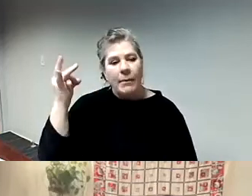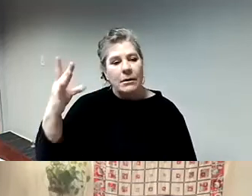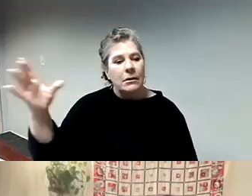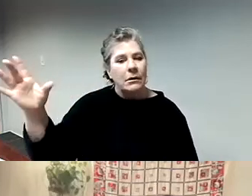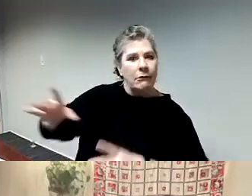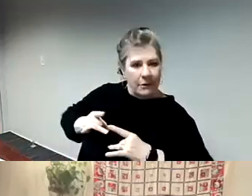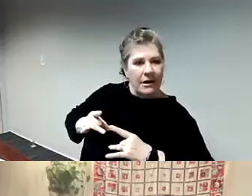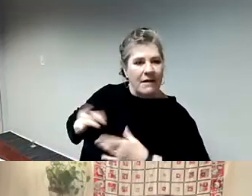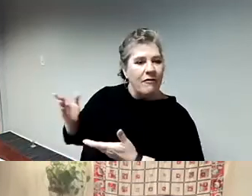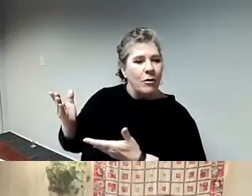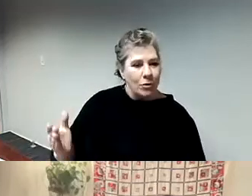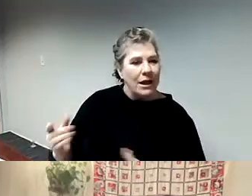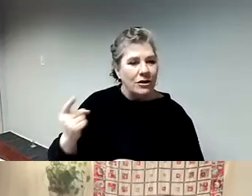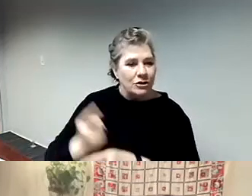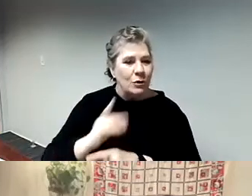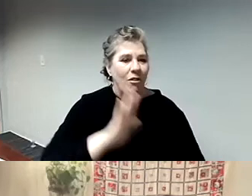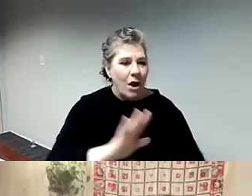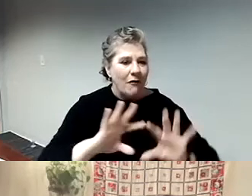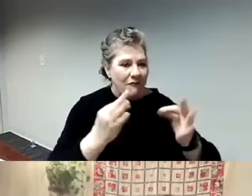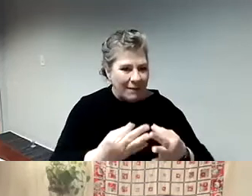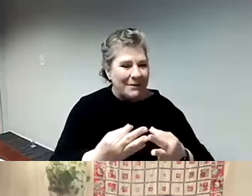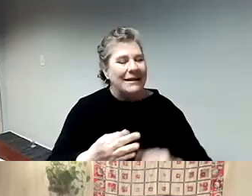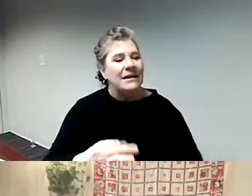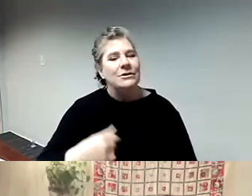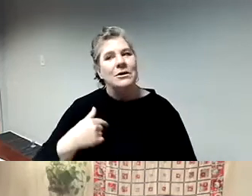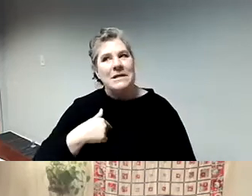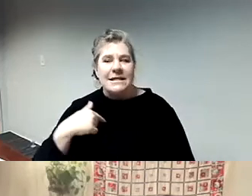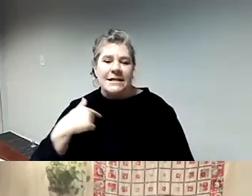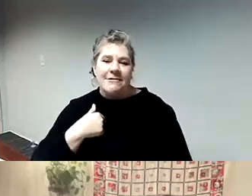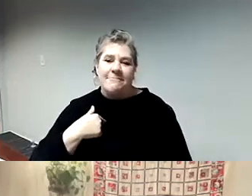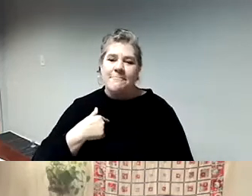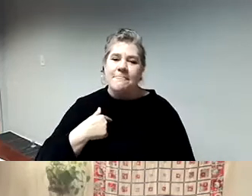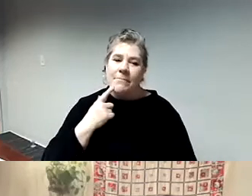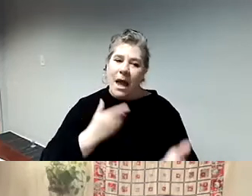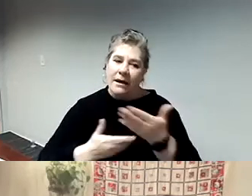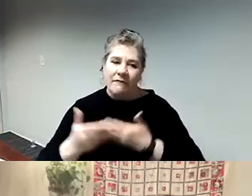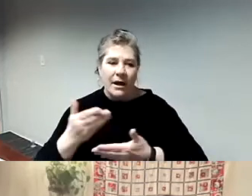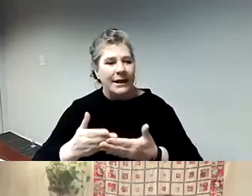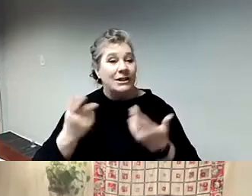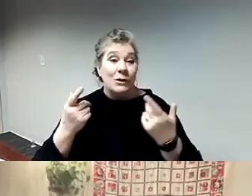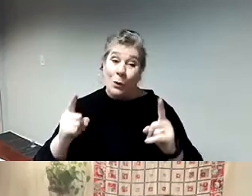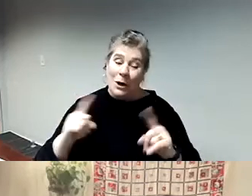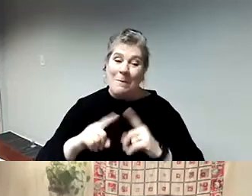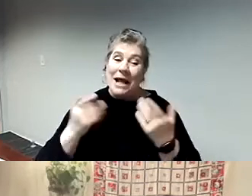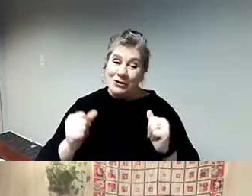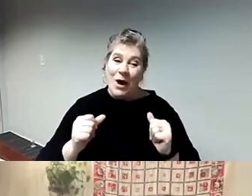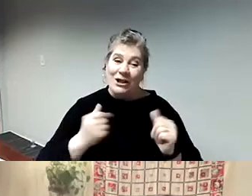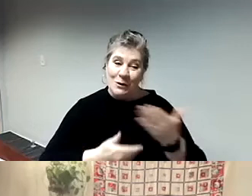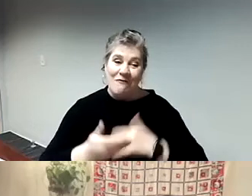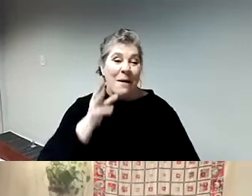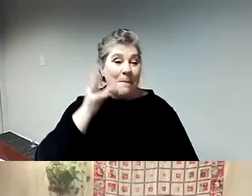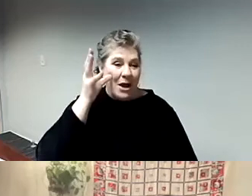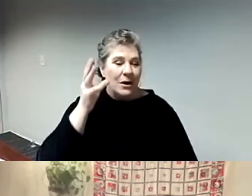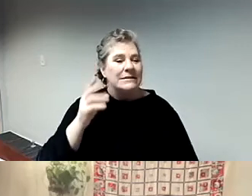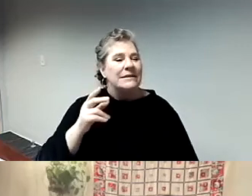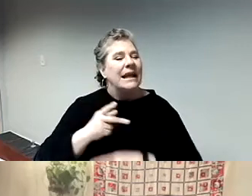they're still carrying. And so one of the things that I invite, it doesn't always work, but I invite parents and caregivers to think